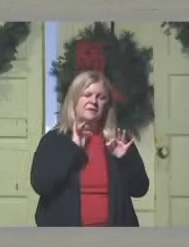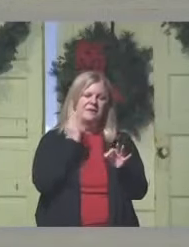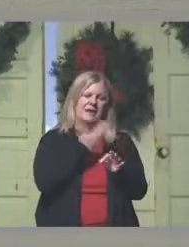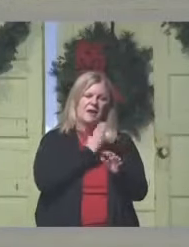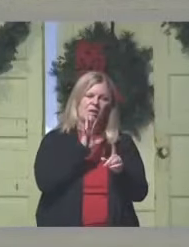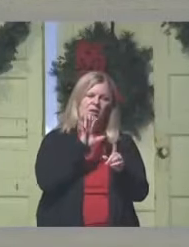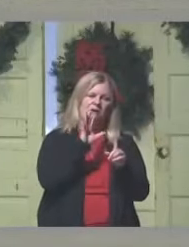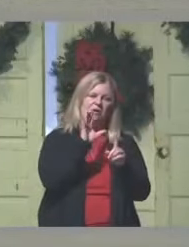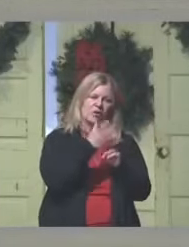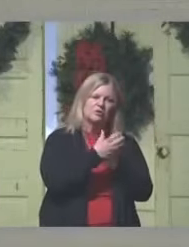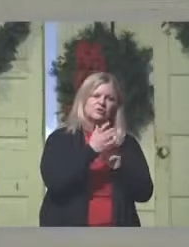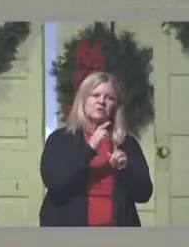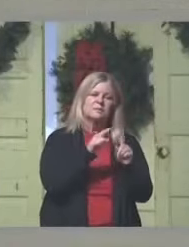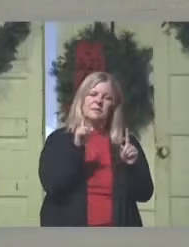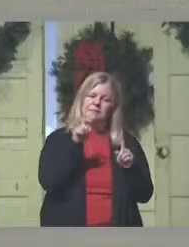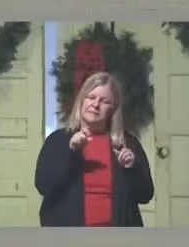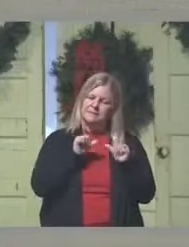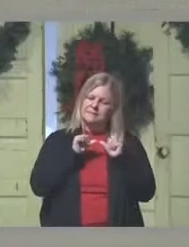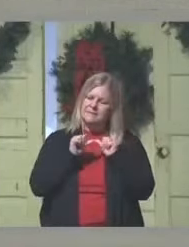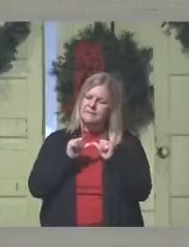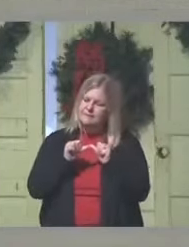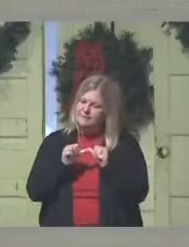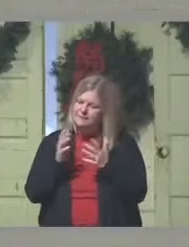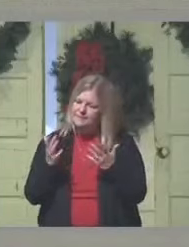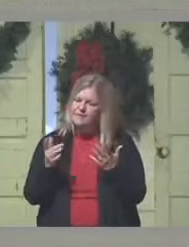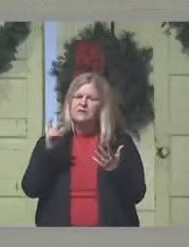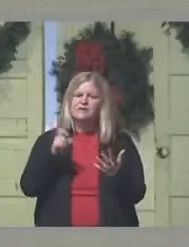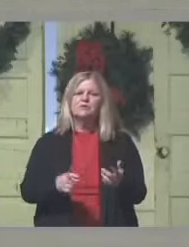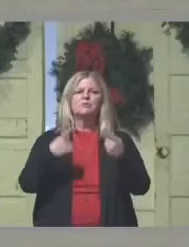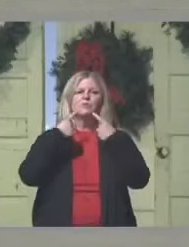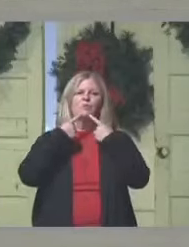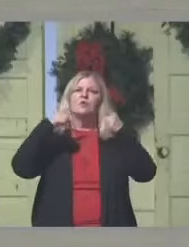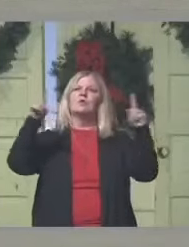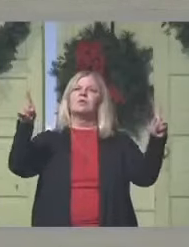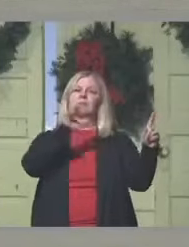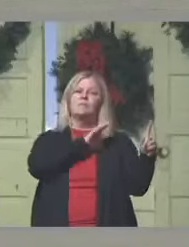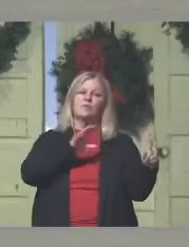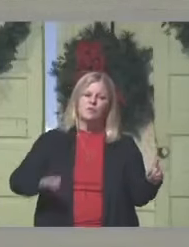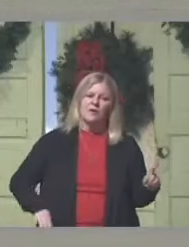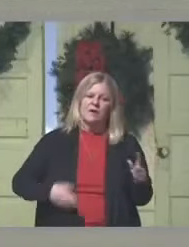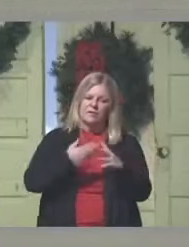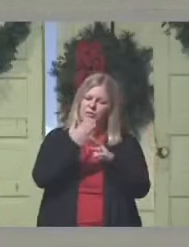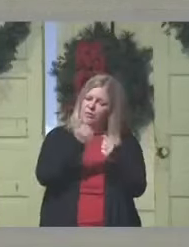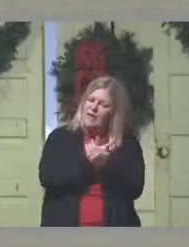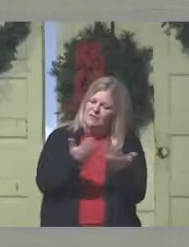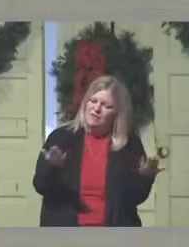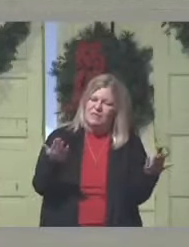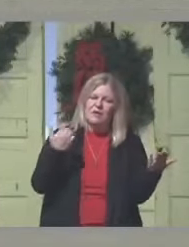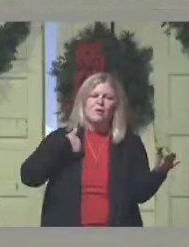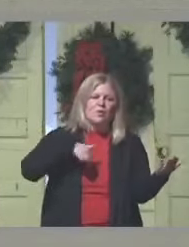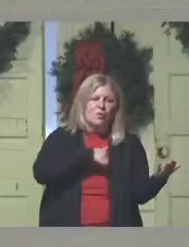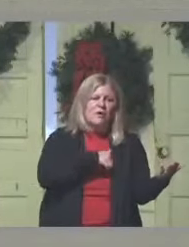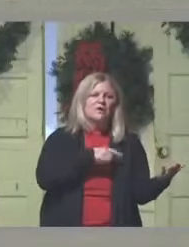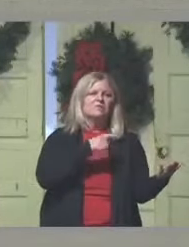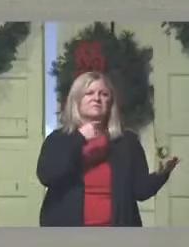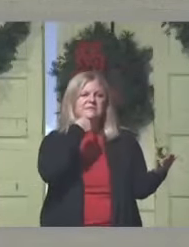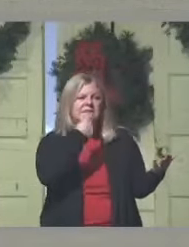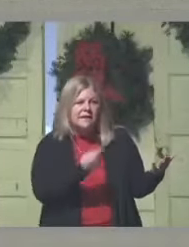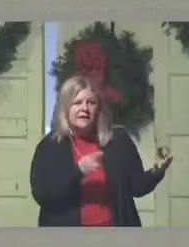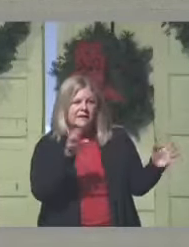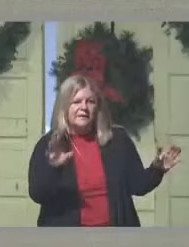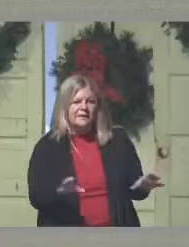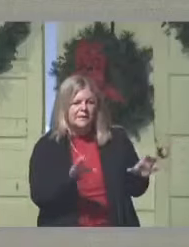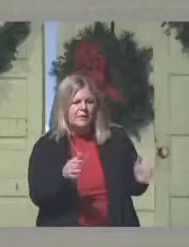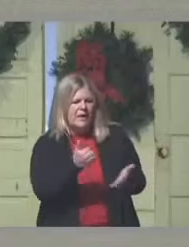must move on. We are to proclaim Christ through all that we are, say, and do, to help awaken people